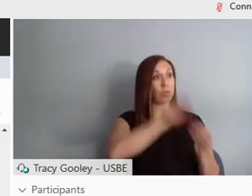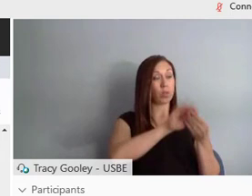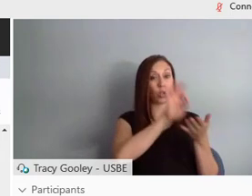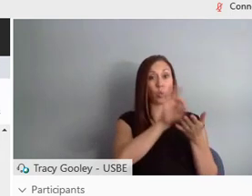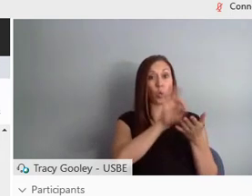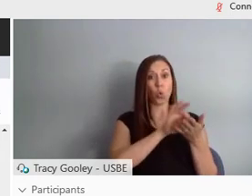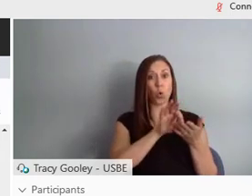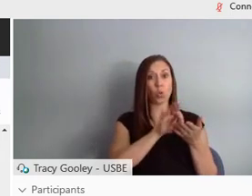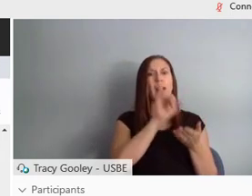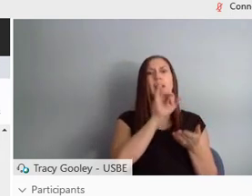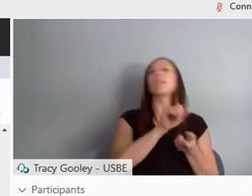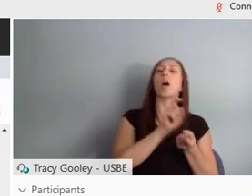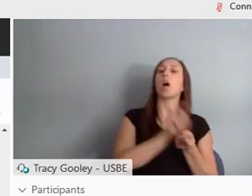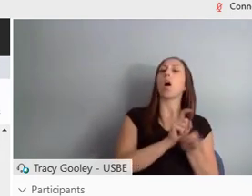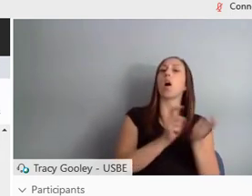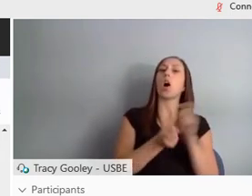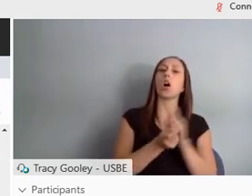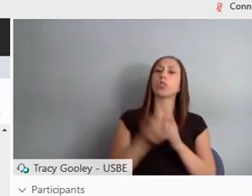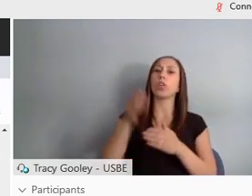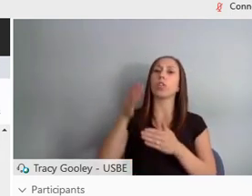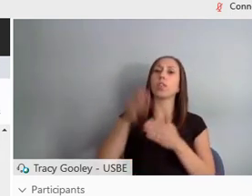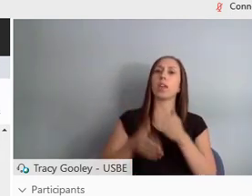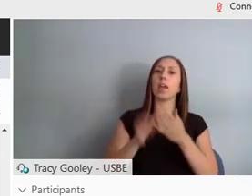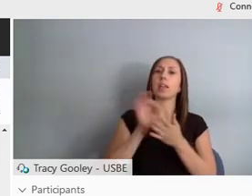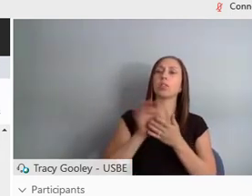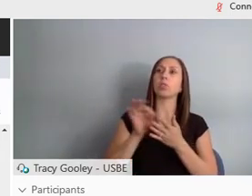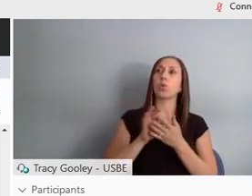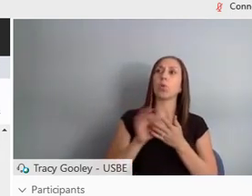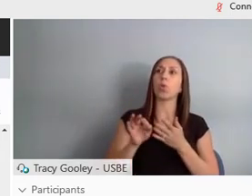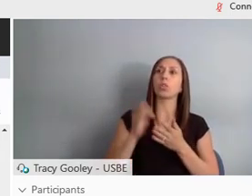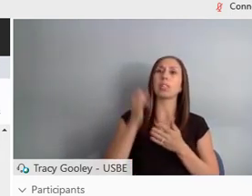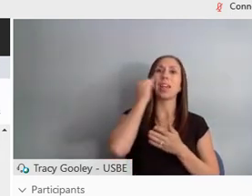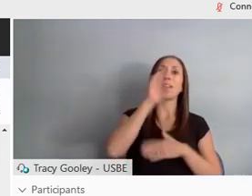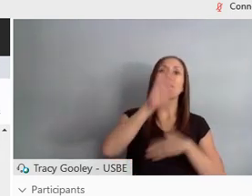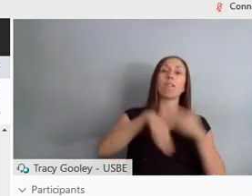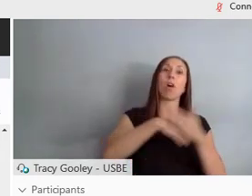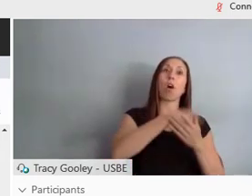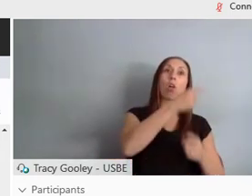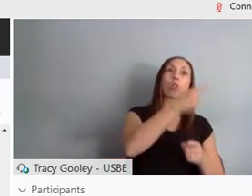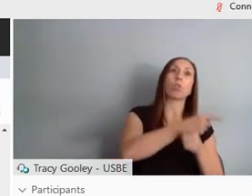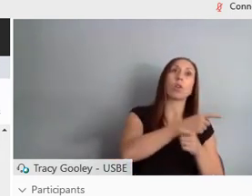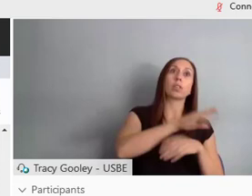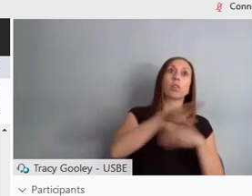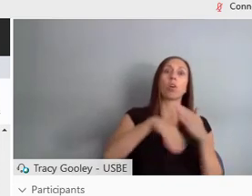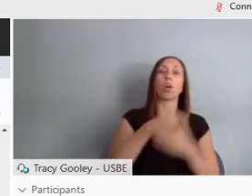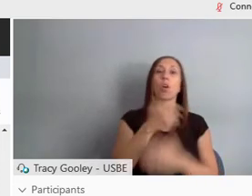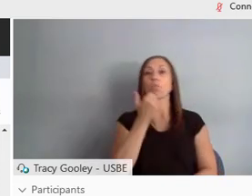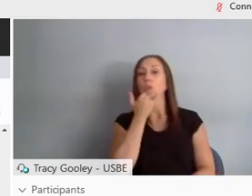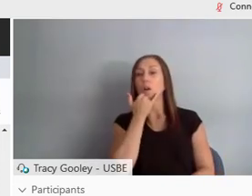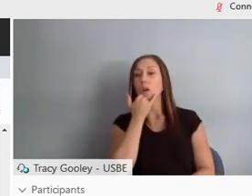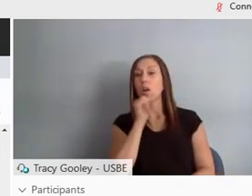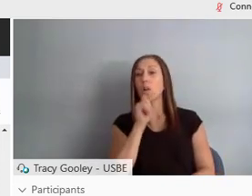you, does it alter the end scores if you mark all correct or all wrong?